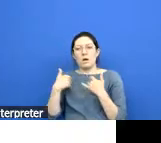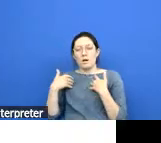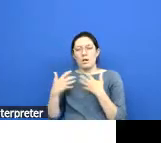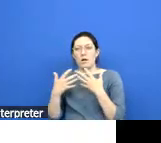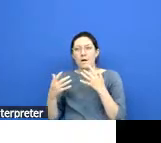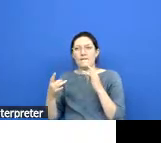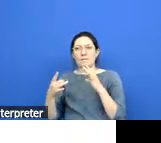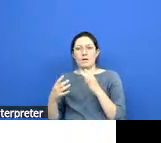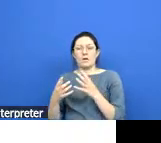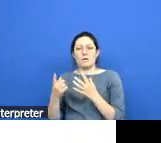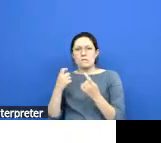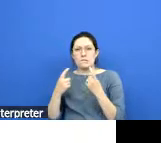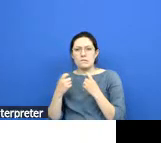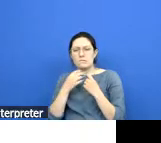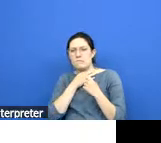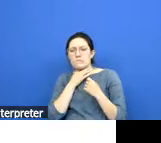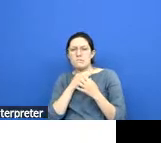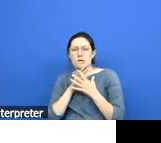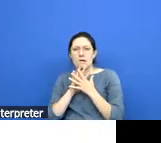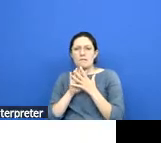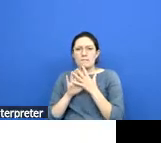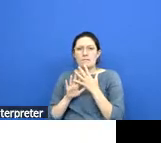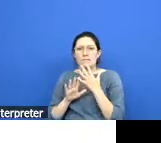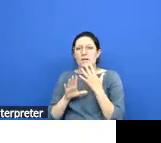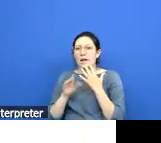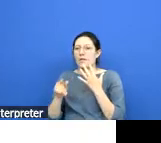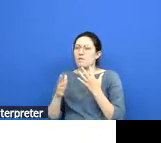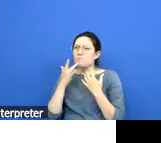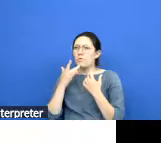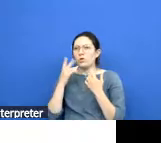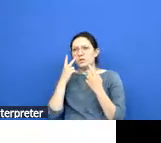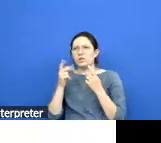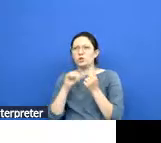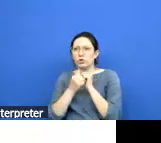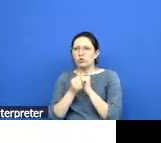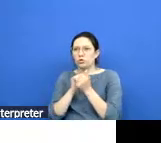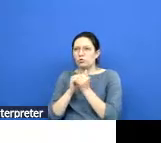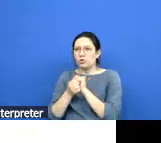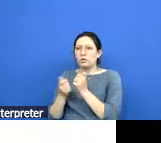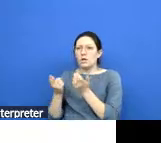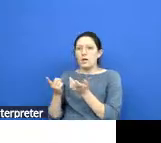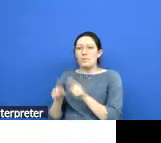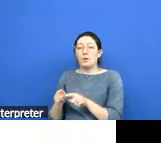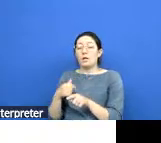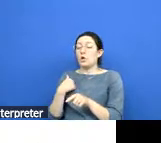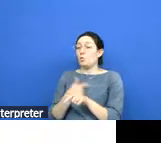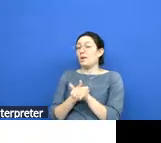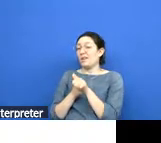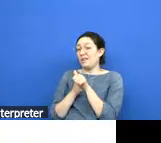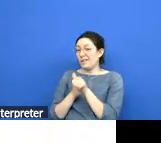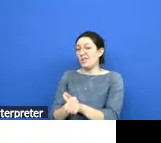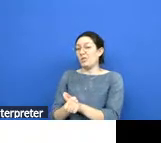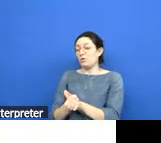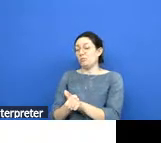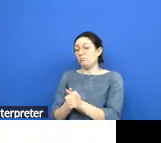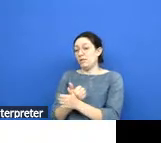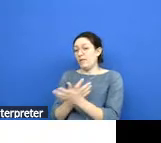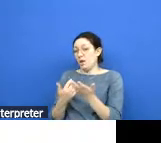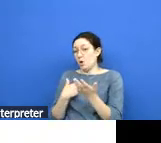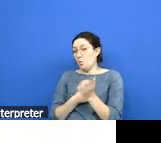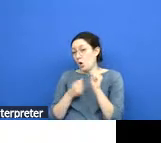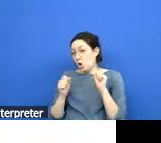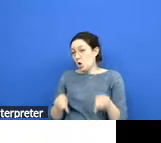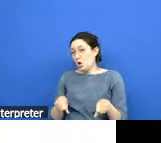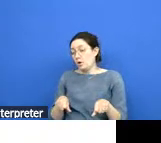lot of questions and changes they wanted to see to the plan, and we adhered to what was that we could. And in that